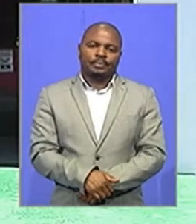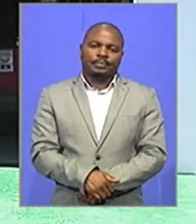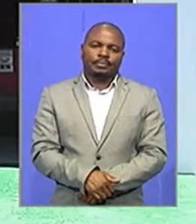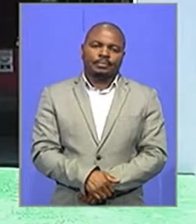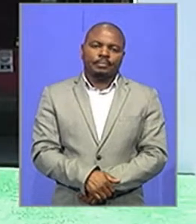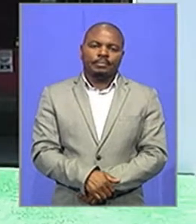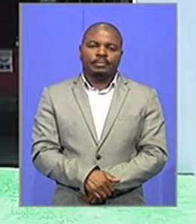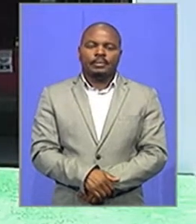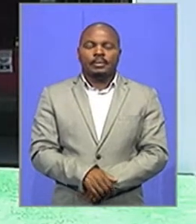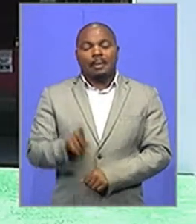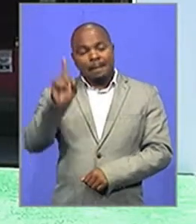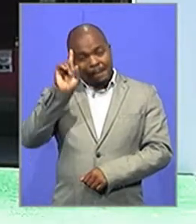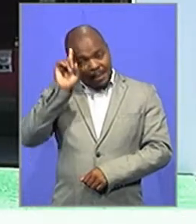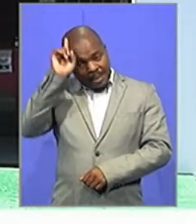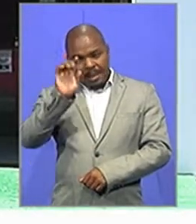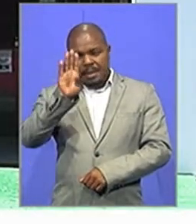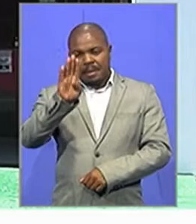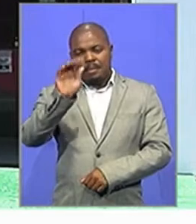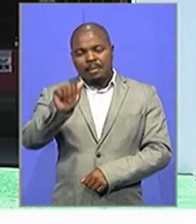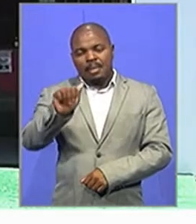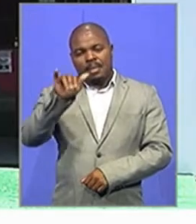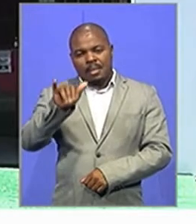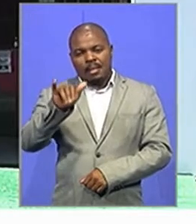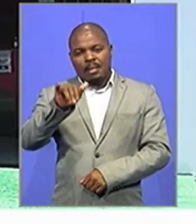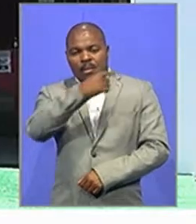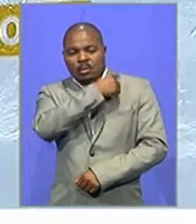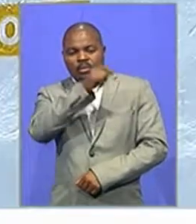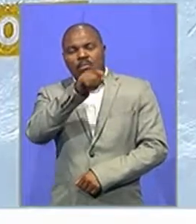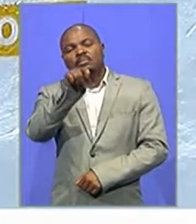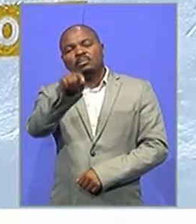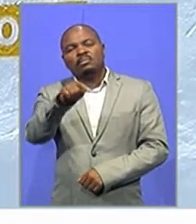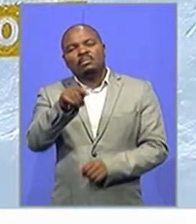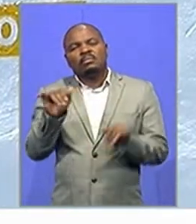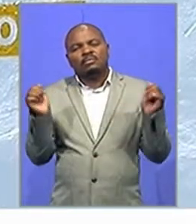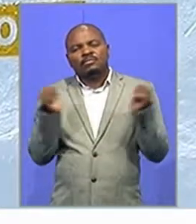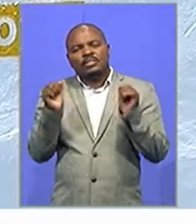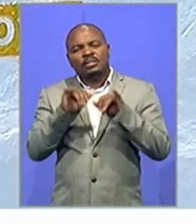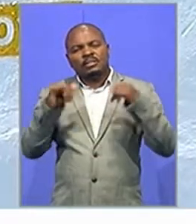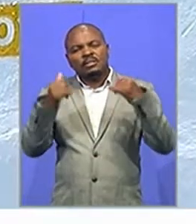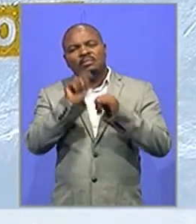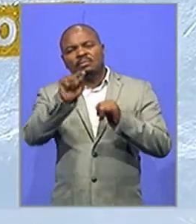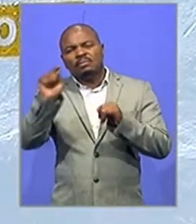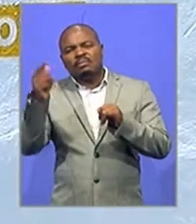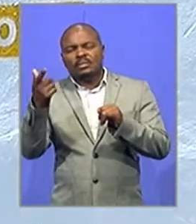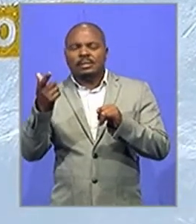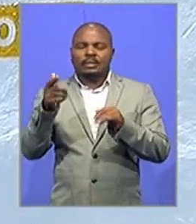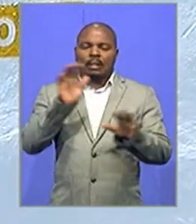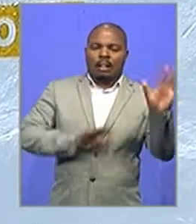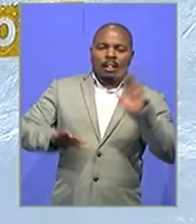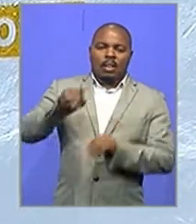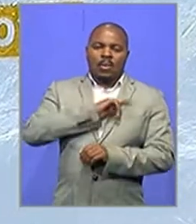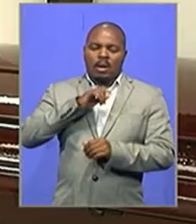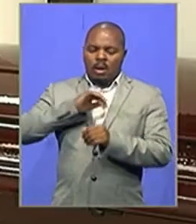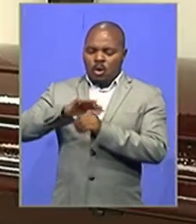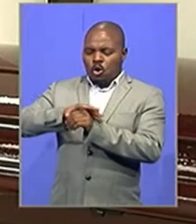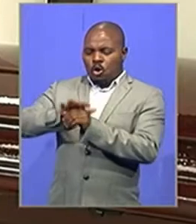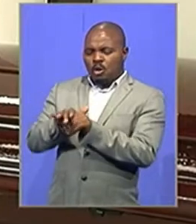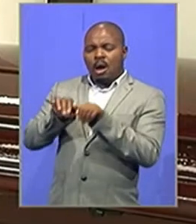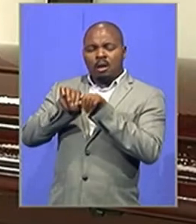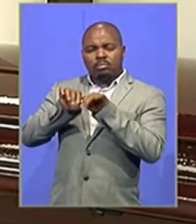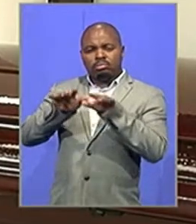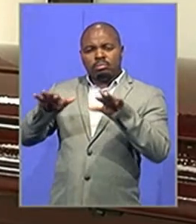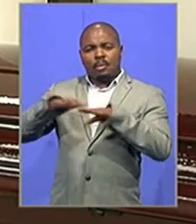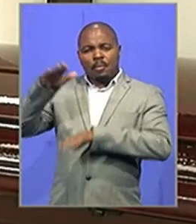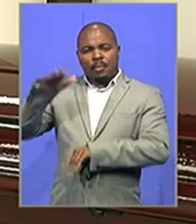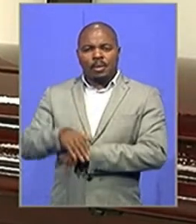Dimotjhari Nelson Mandela Bay di tlasa kgatello e kgolo ha palo ya mafu a COVID-19 e ntse e ata. Motjhari